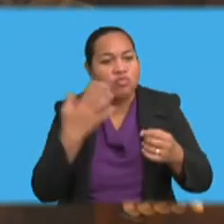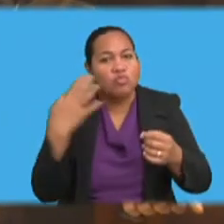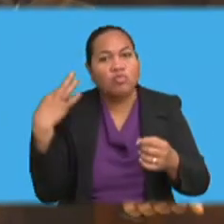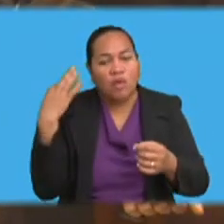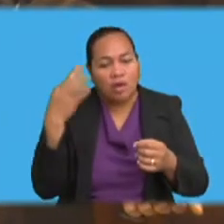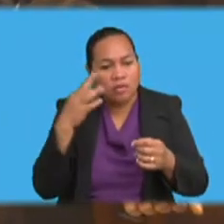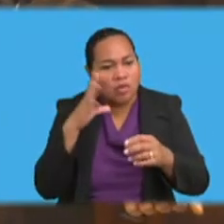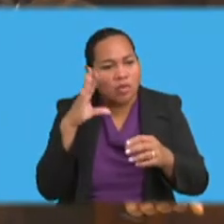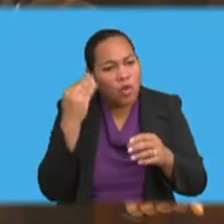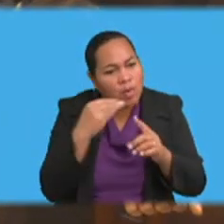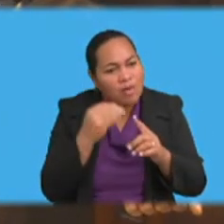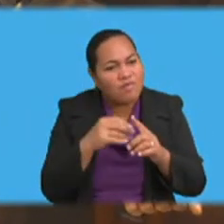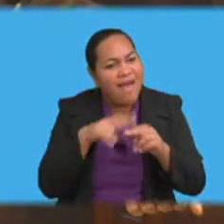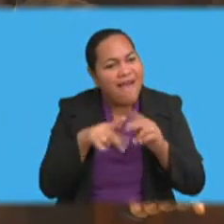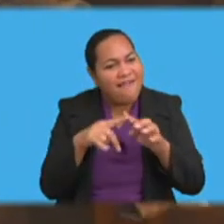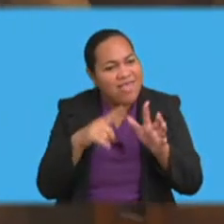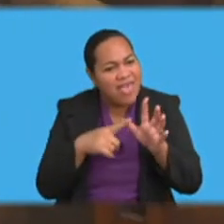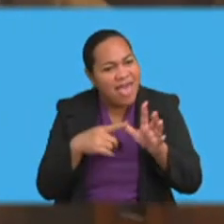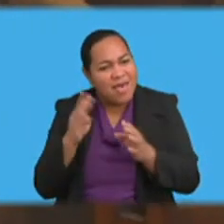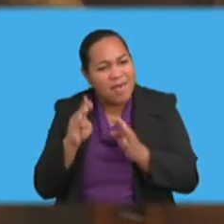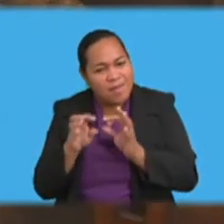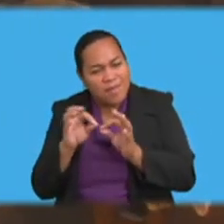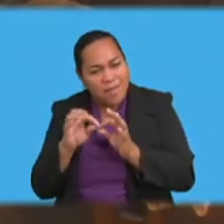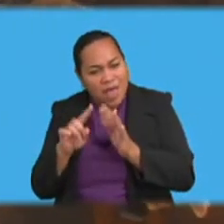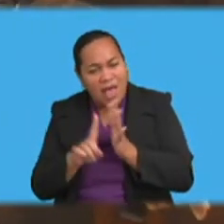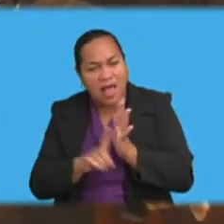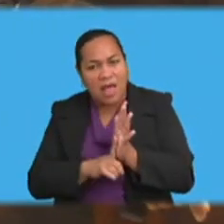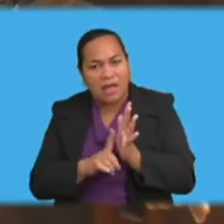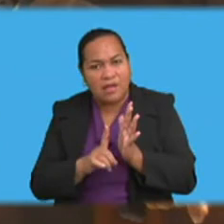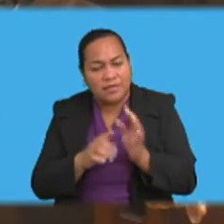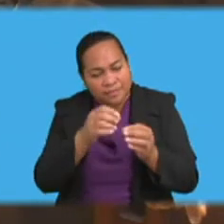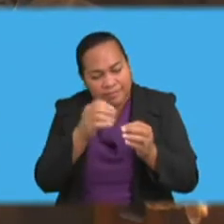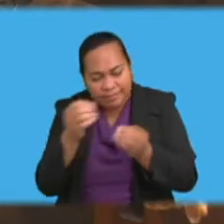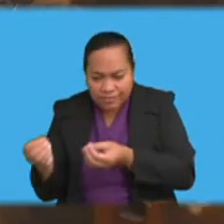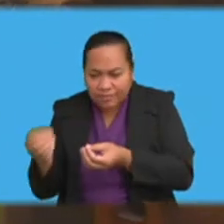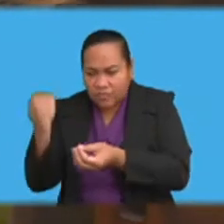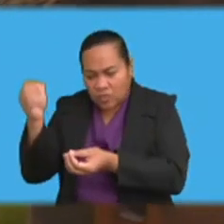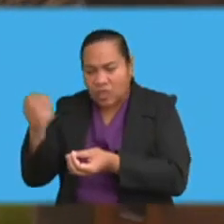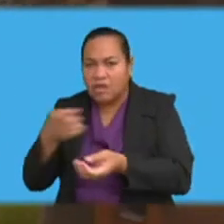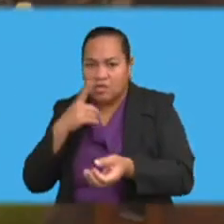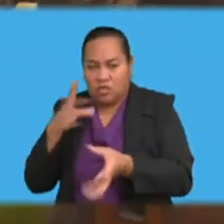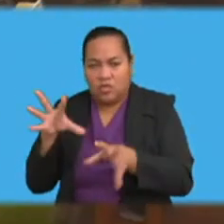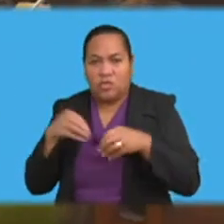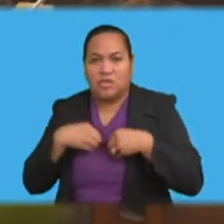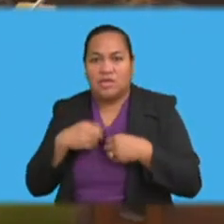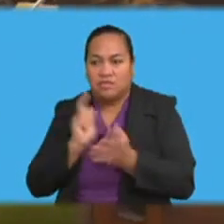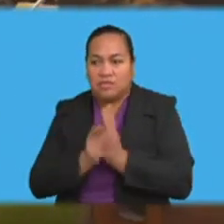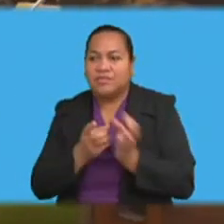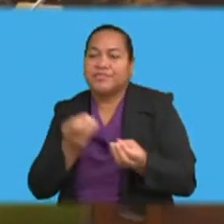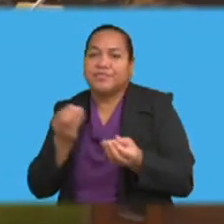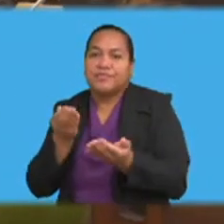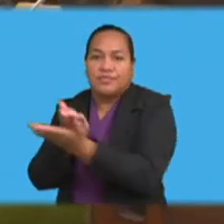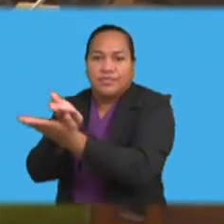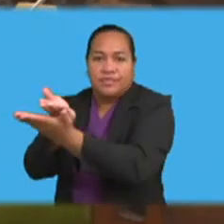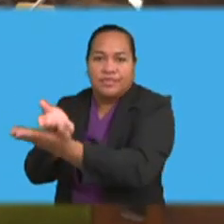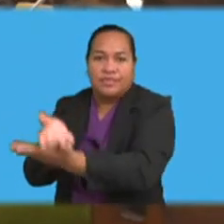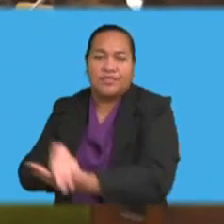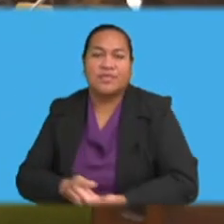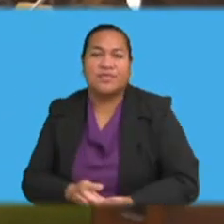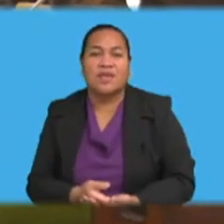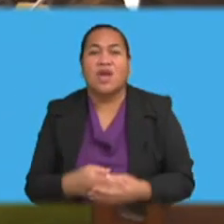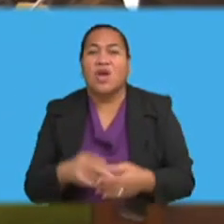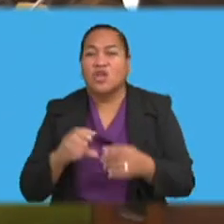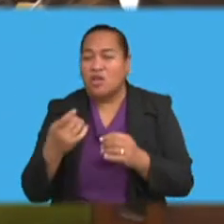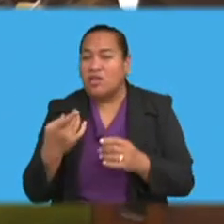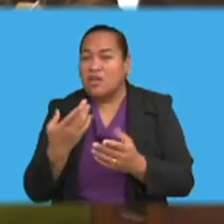FEA bill and valid ID, receive the STB then and there. Previously, the subsidy plan was being implemented through roadshows and use of vouchers,